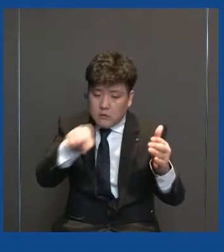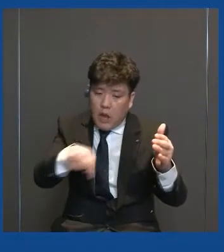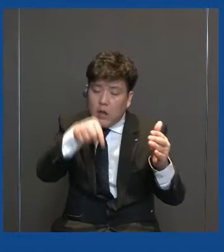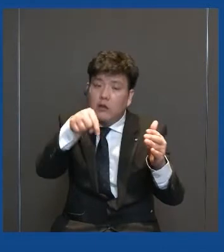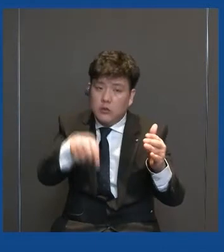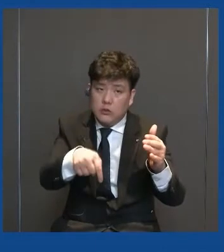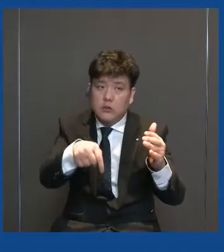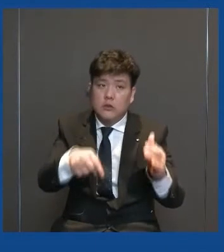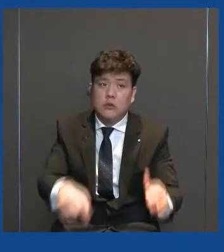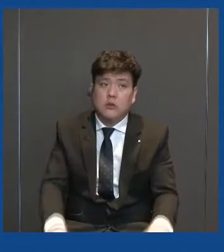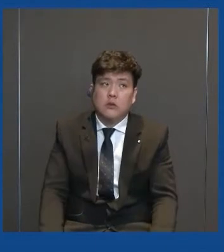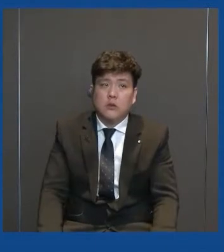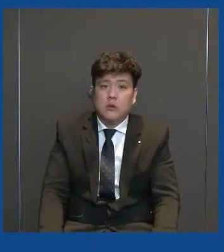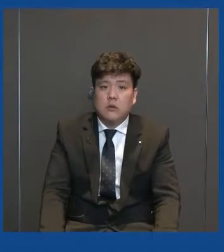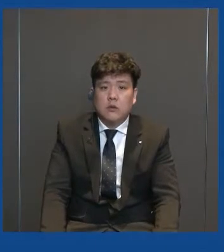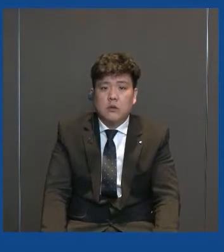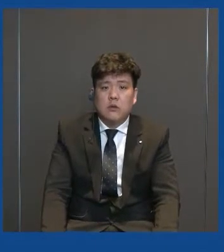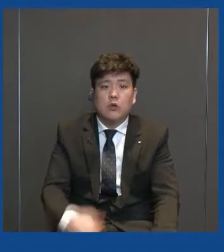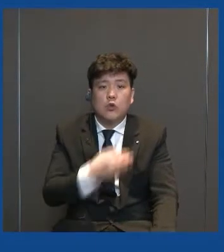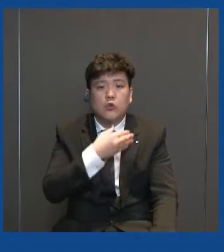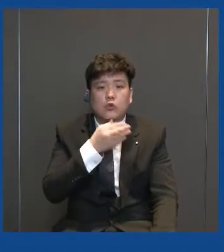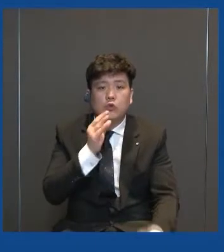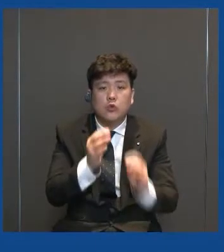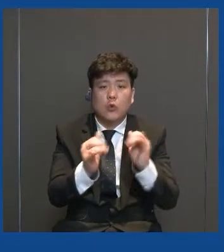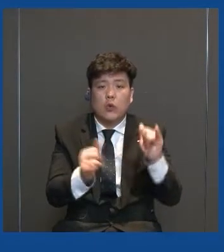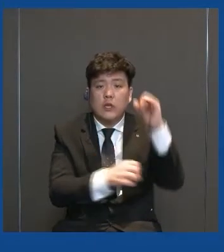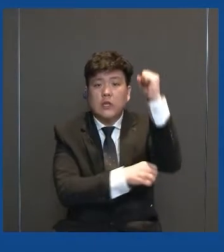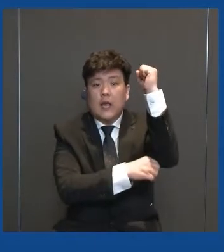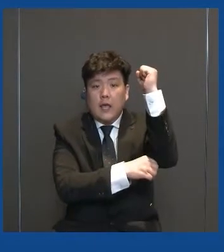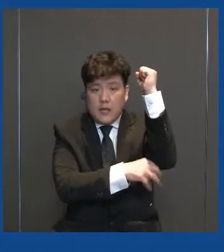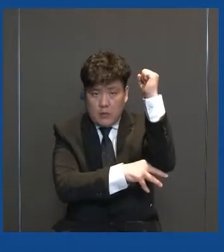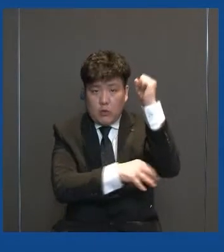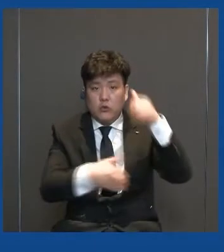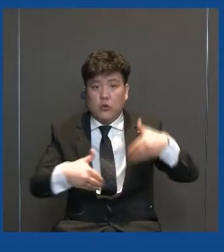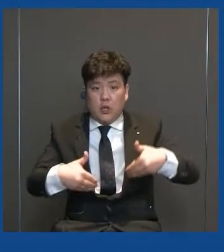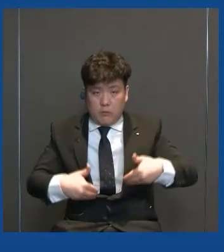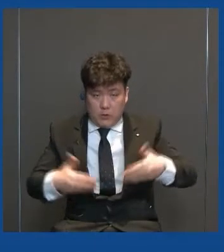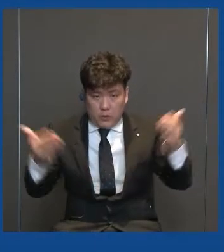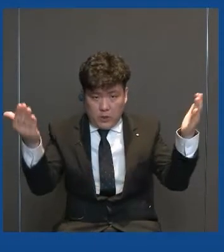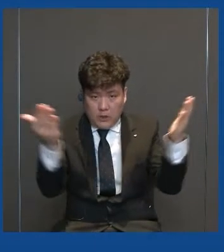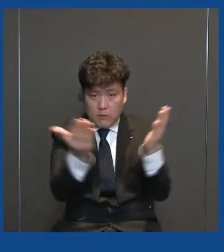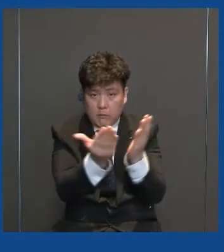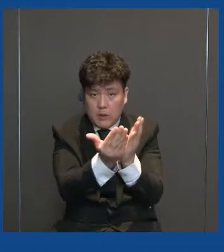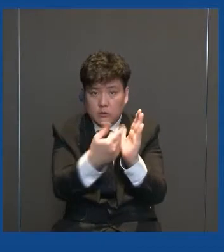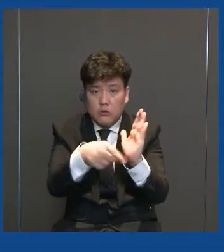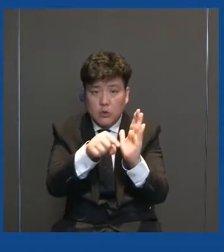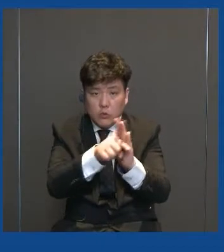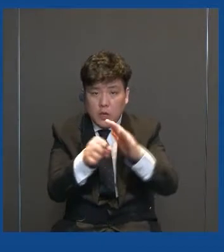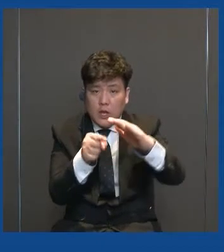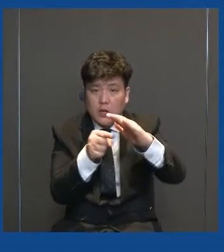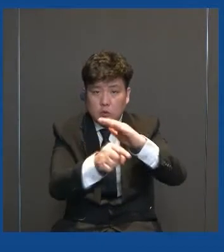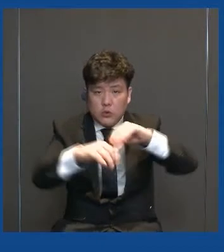impact of restrictions imposed on them. In Denmark, senior citizens